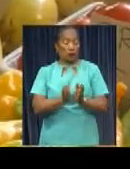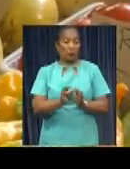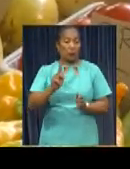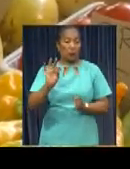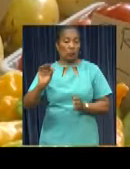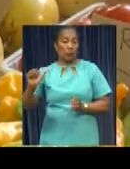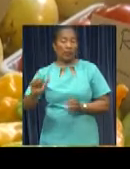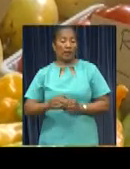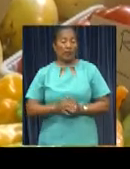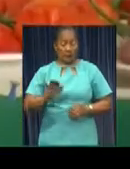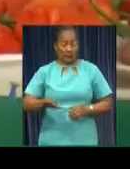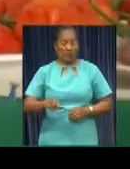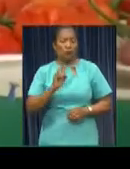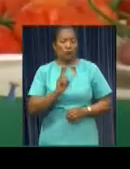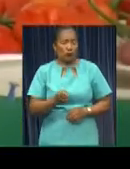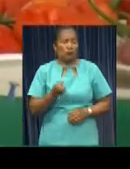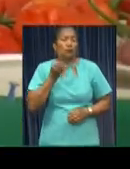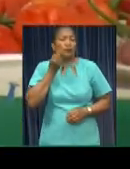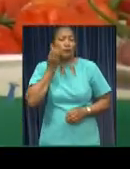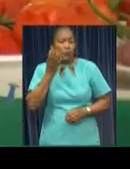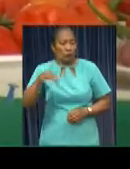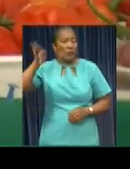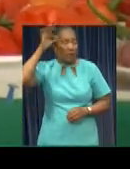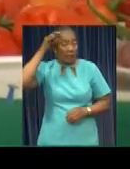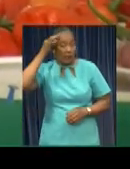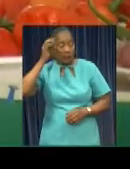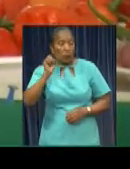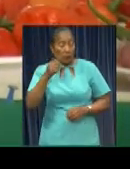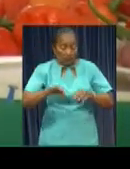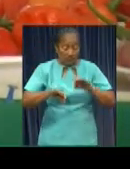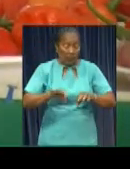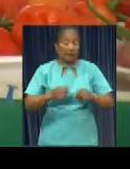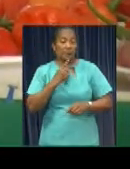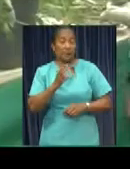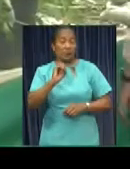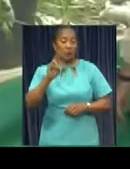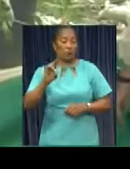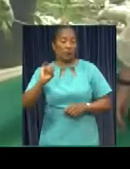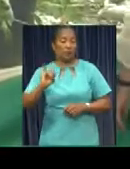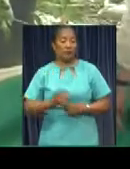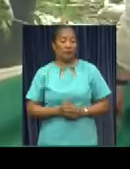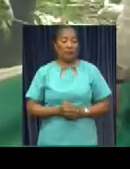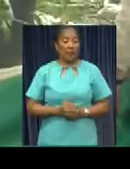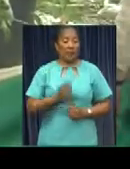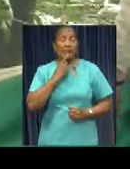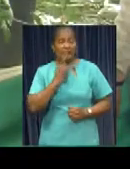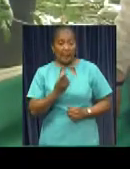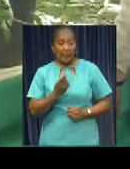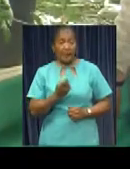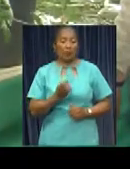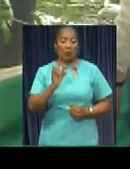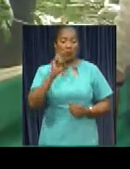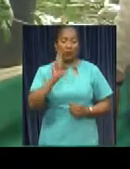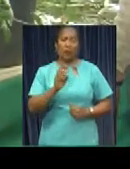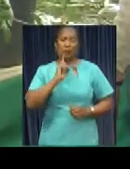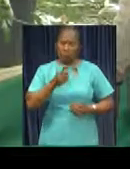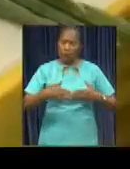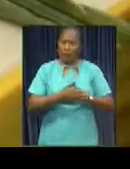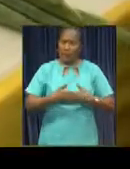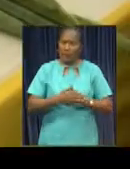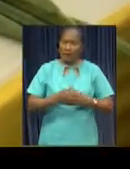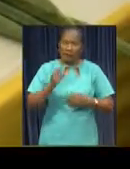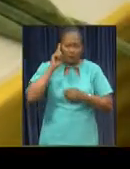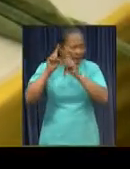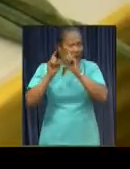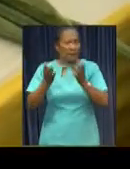and 26 as an initiative of the Ministry of Agriculture, Livestock and Fisheries and the Lions Club Quata.